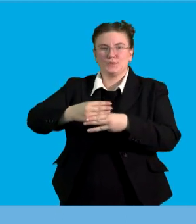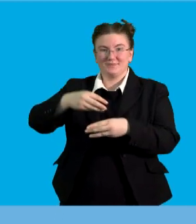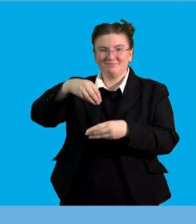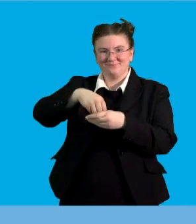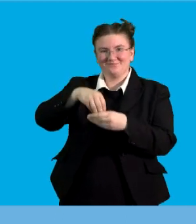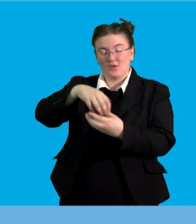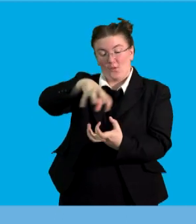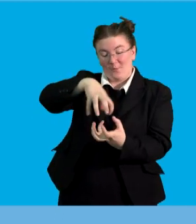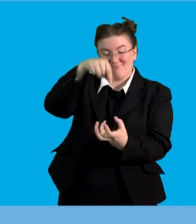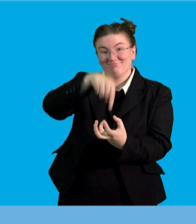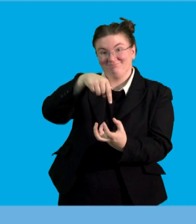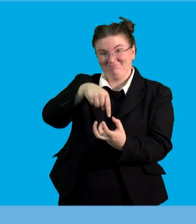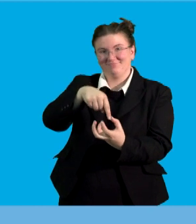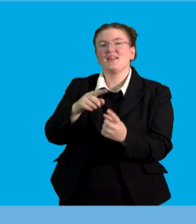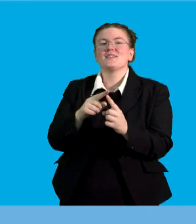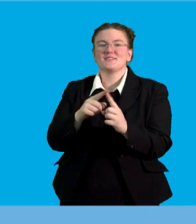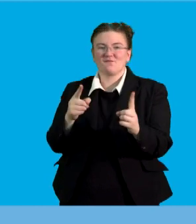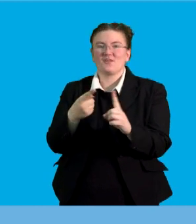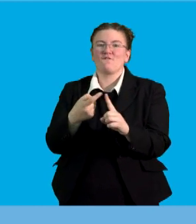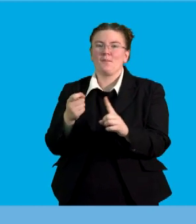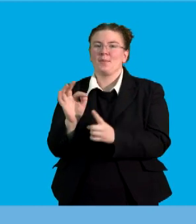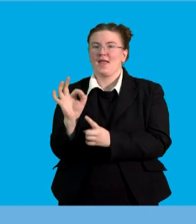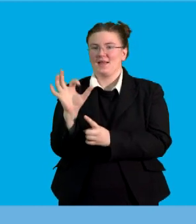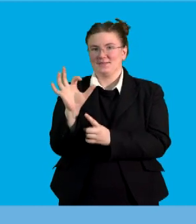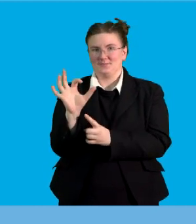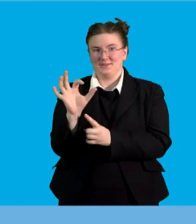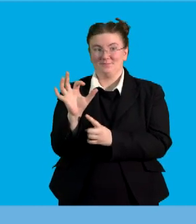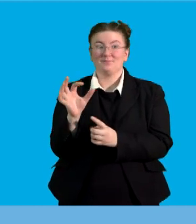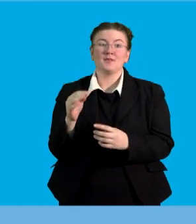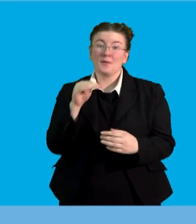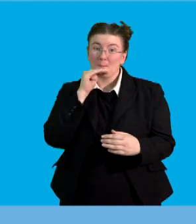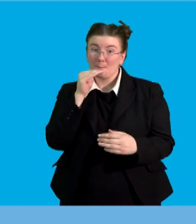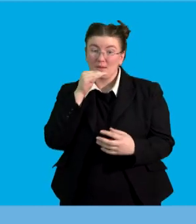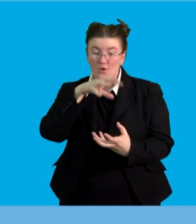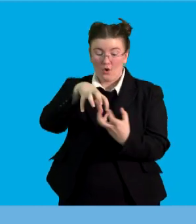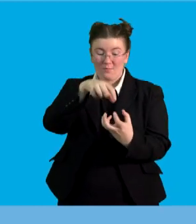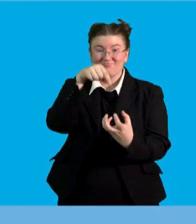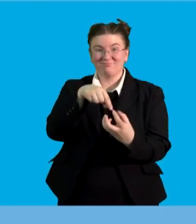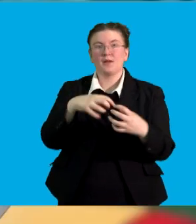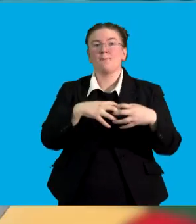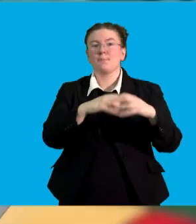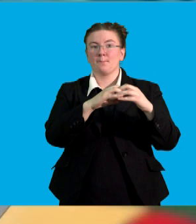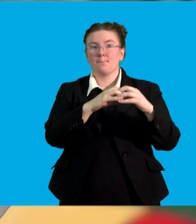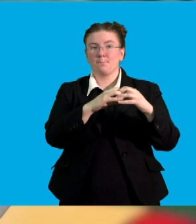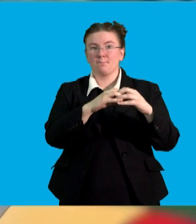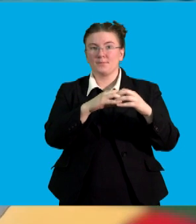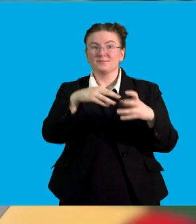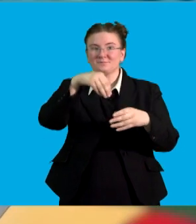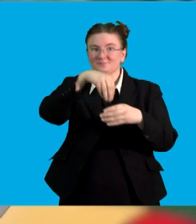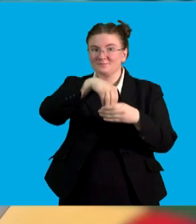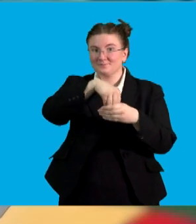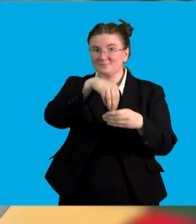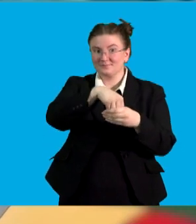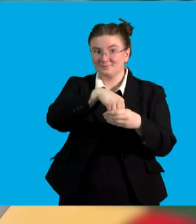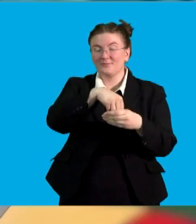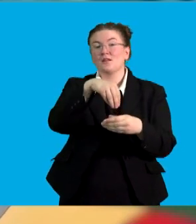their atoms in their respective elements. That means whenever now a compound is being formed, the properties